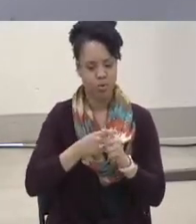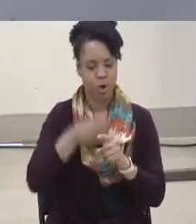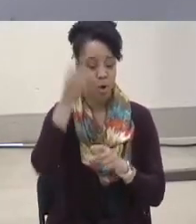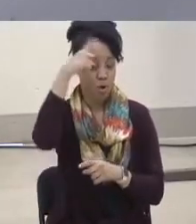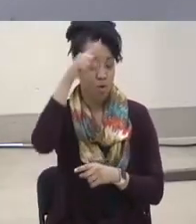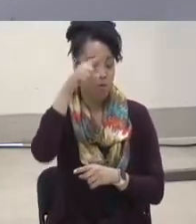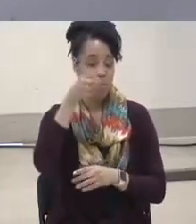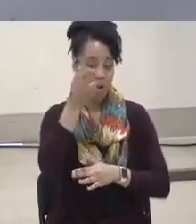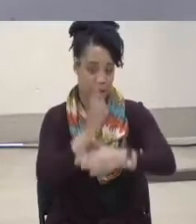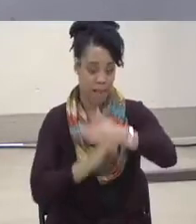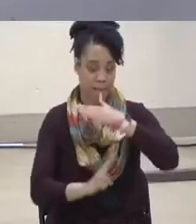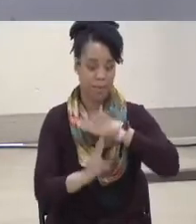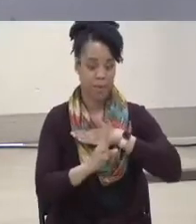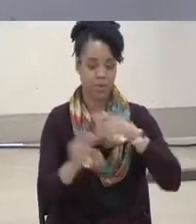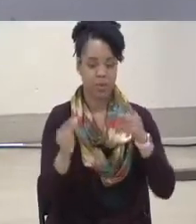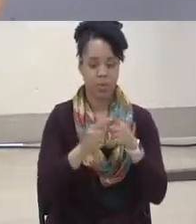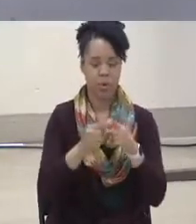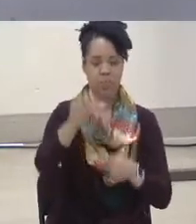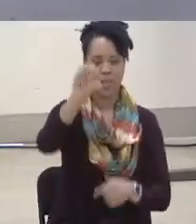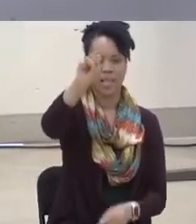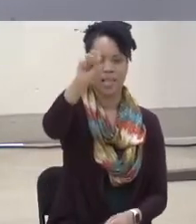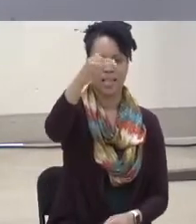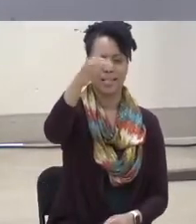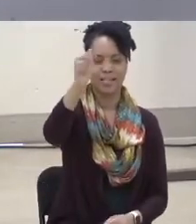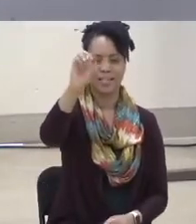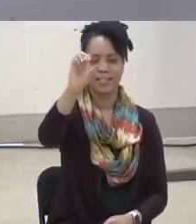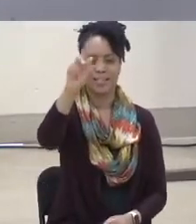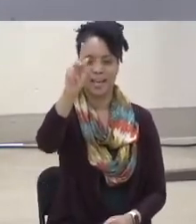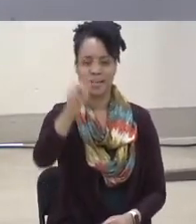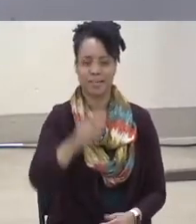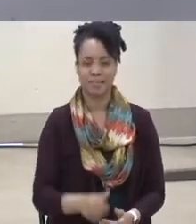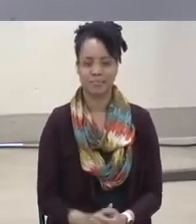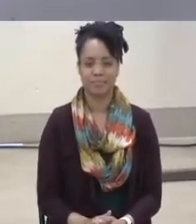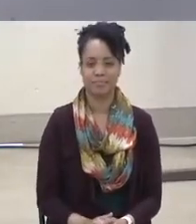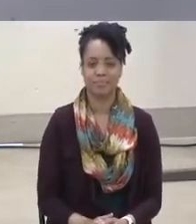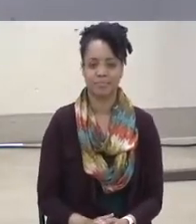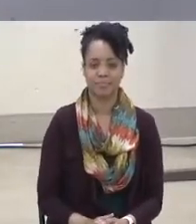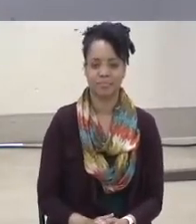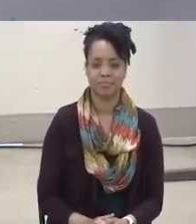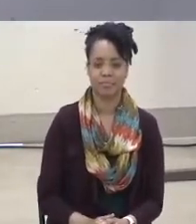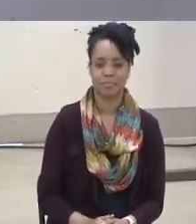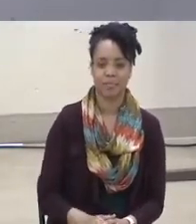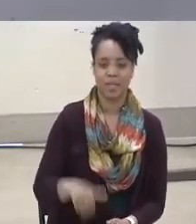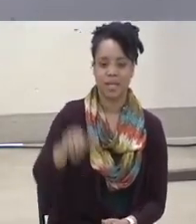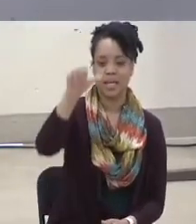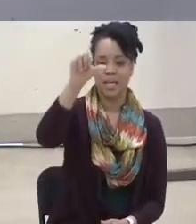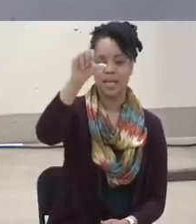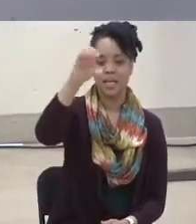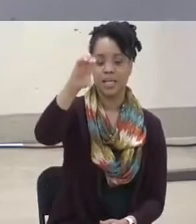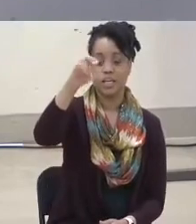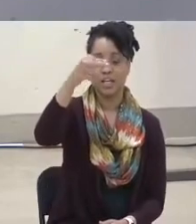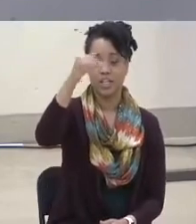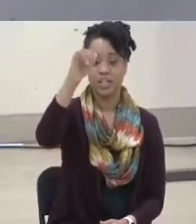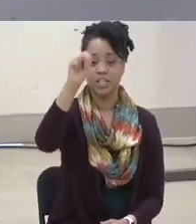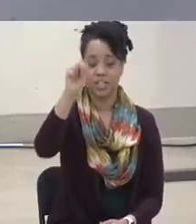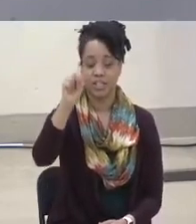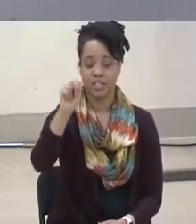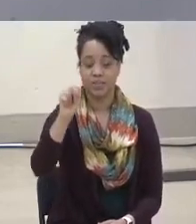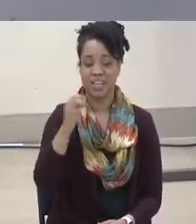de las palabras para humilde en el Antiguo Testamento, Shin, teeth, and